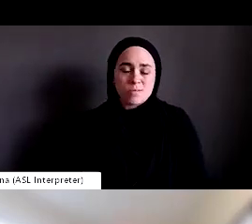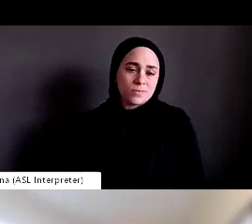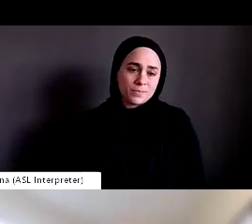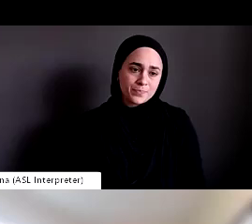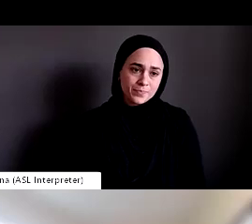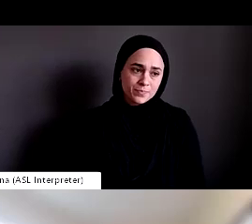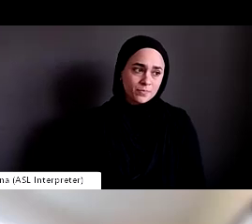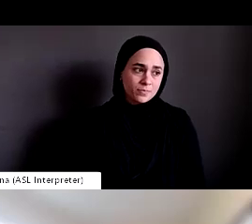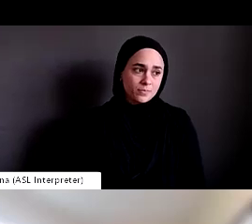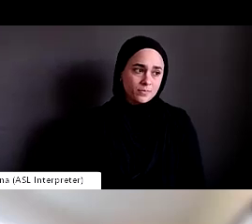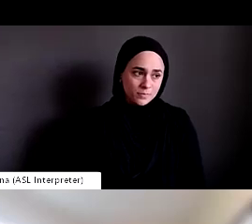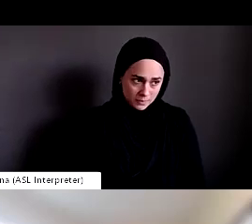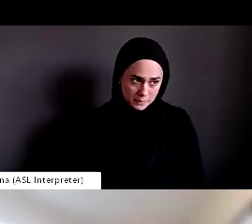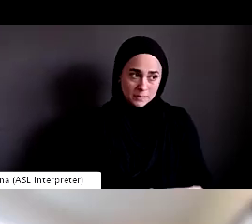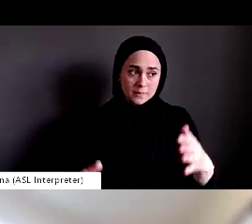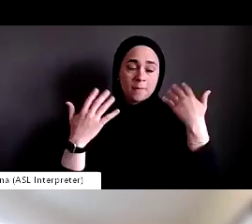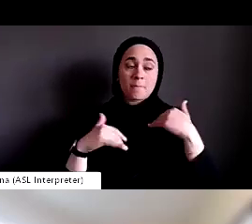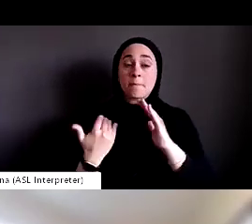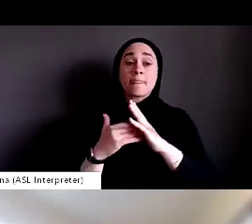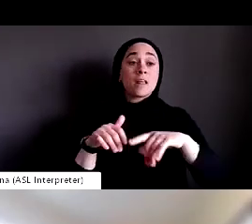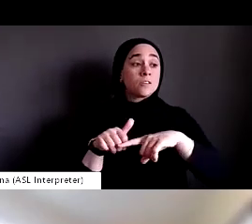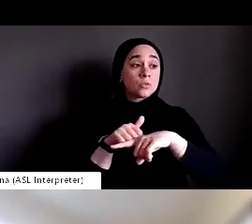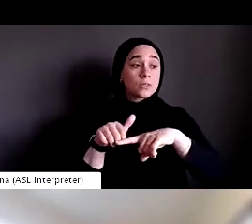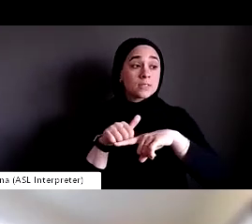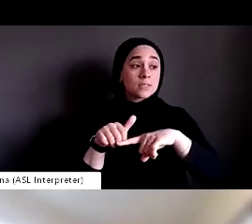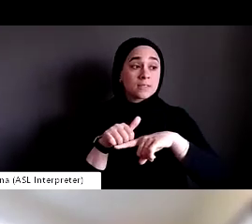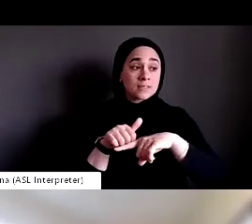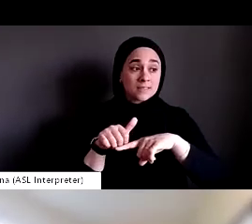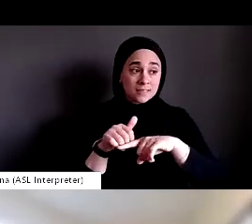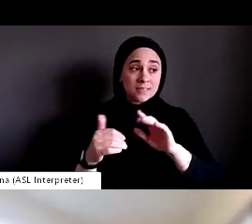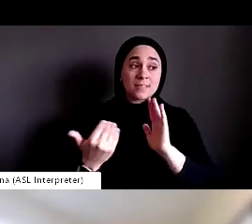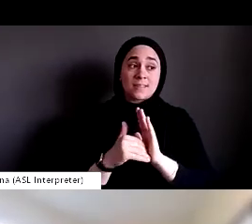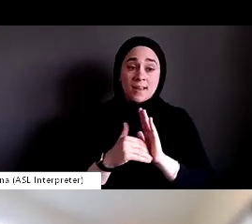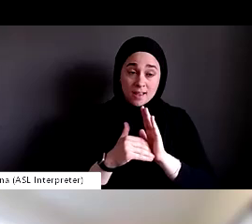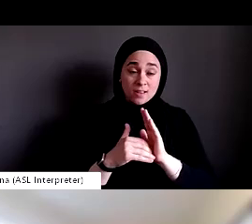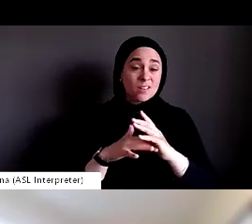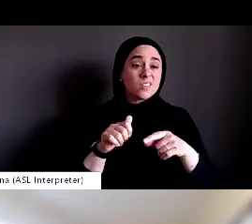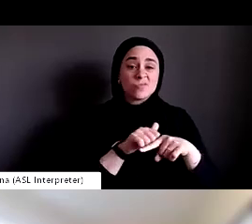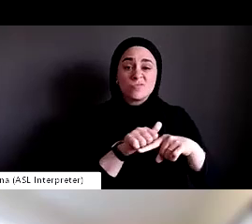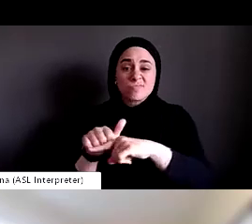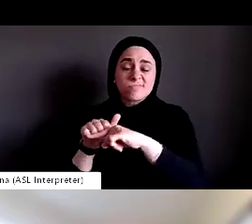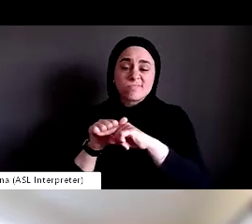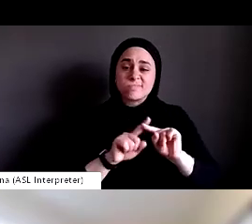And just in terms of training, again, we do training to all sectors, multi-jurisdictional.